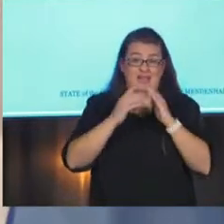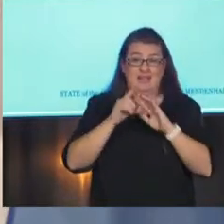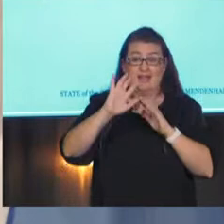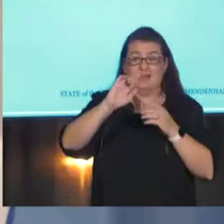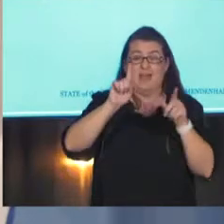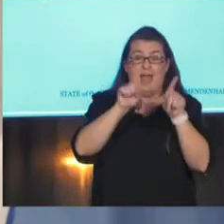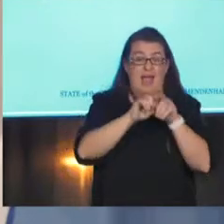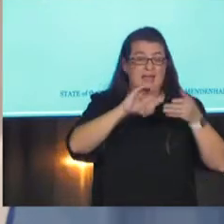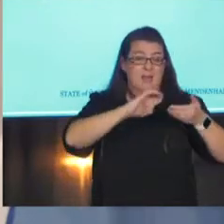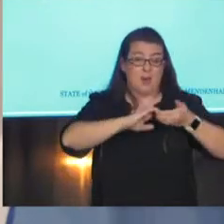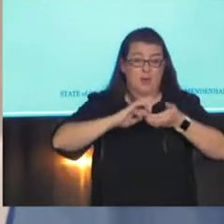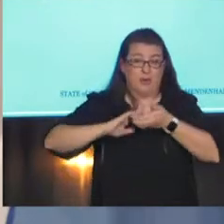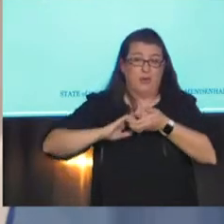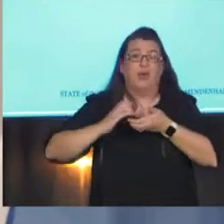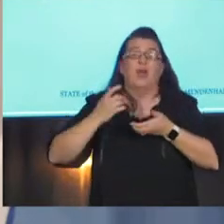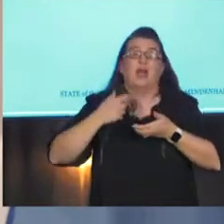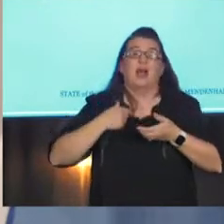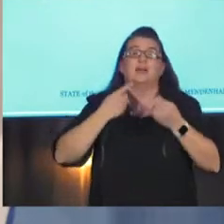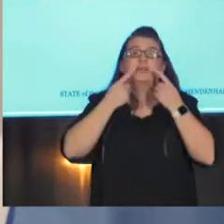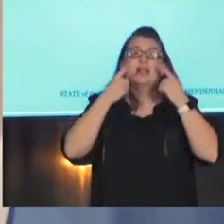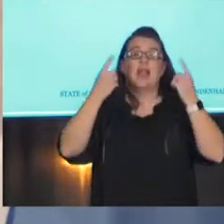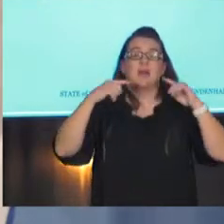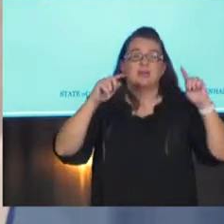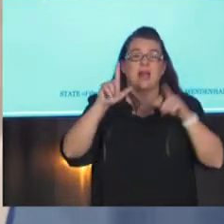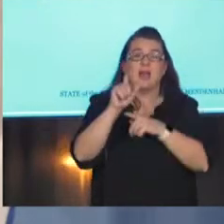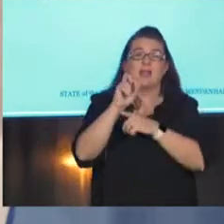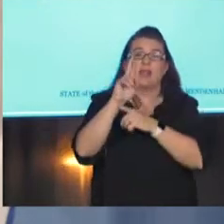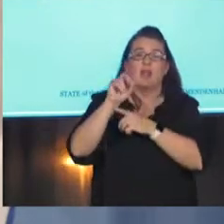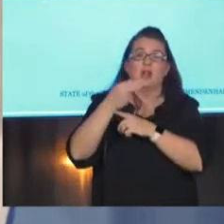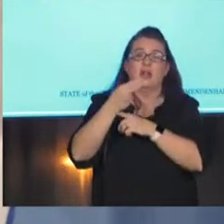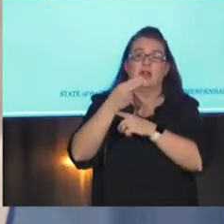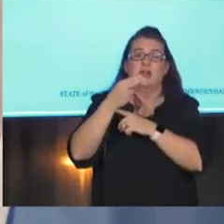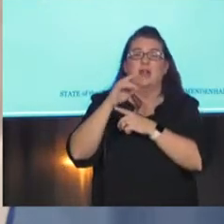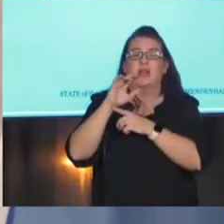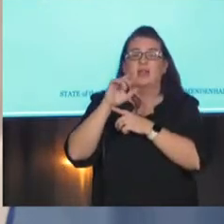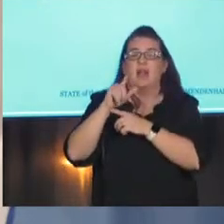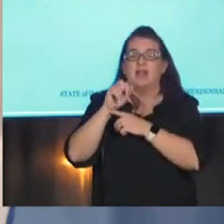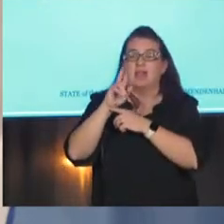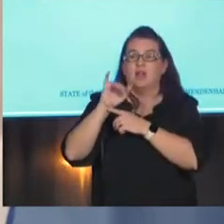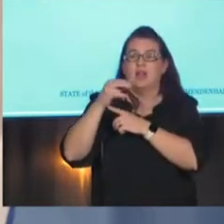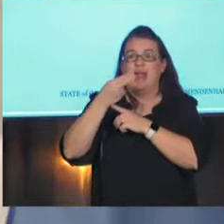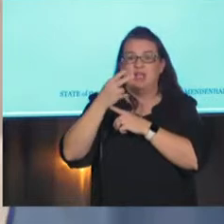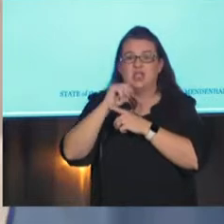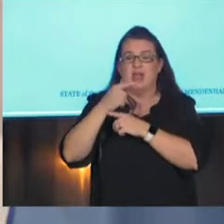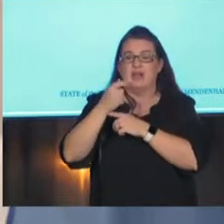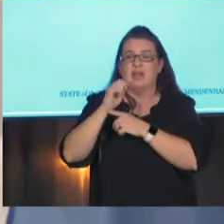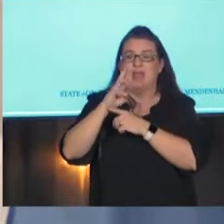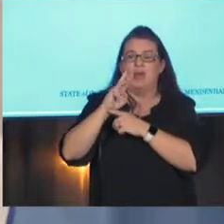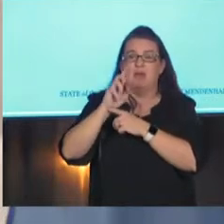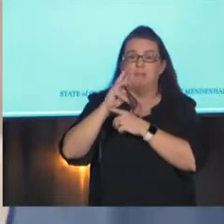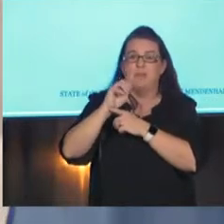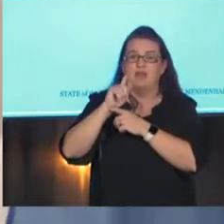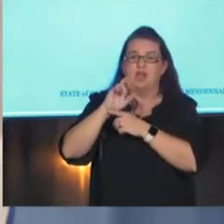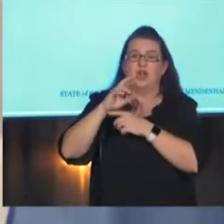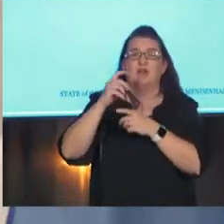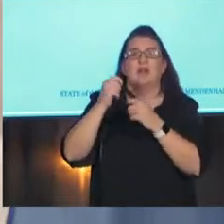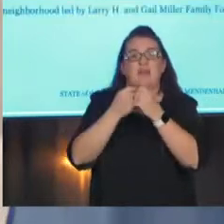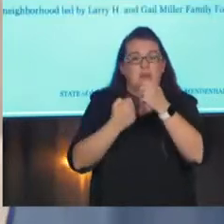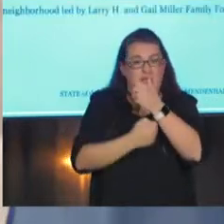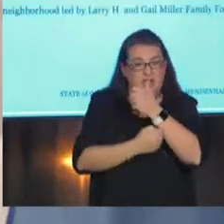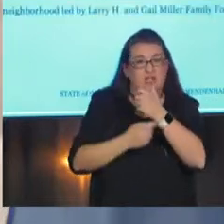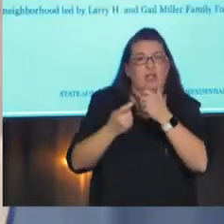partner, I'm excited to announce that the Larry H. and Gail Miller Family Foundation has agreed to lead